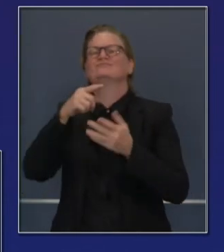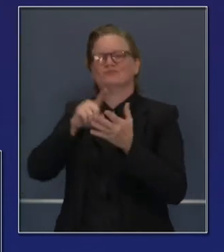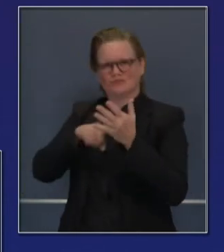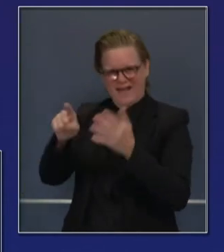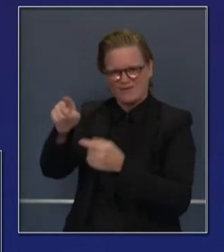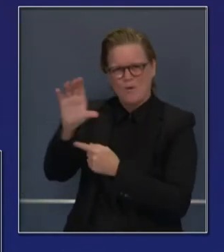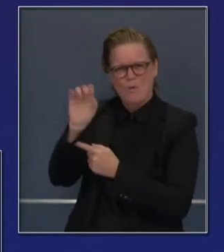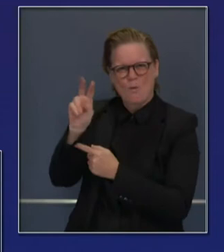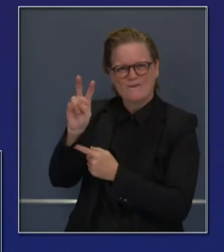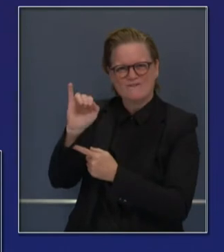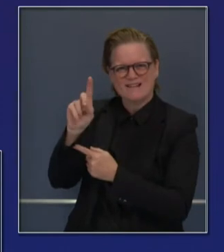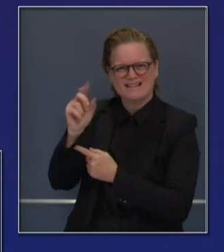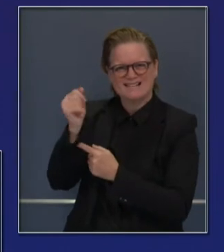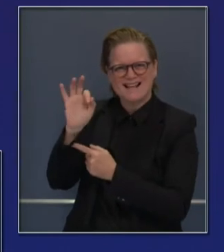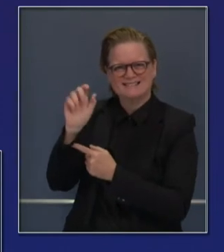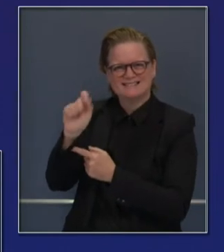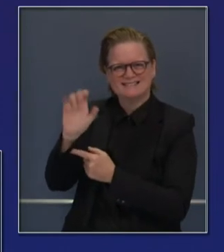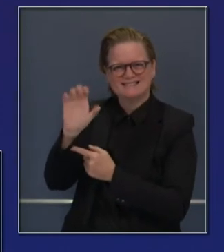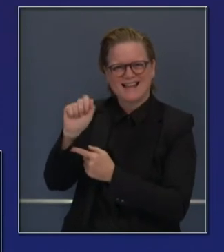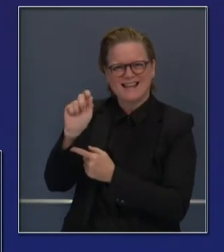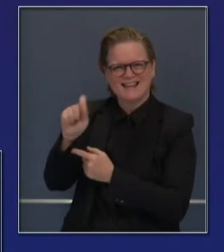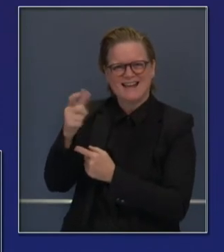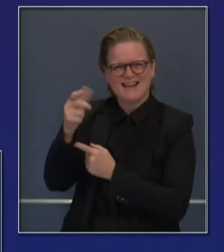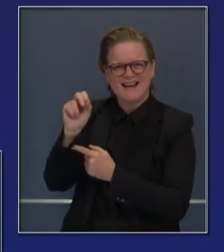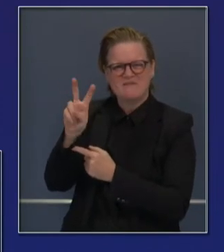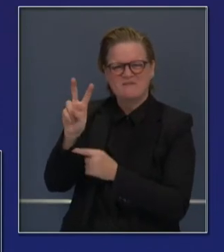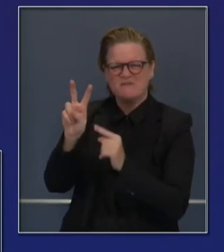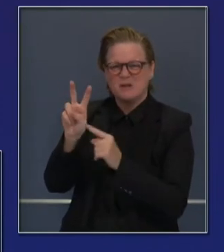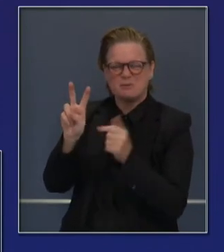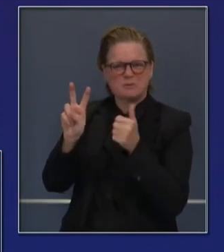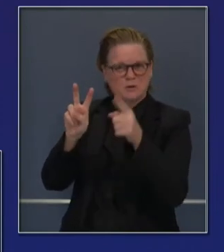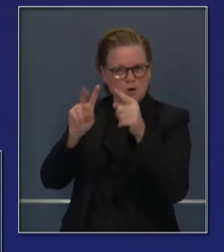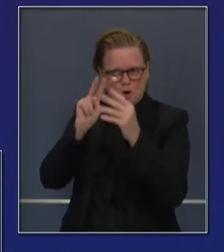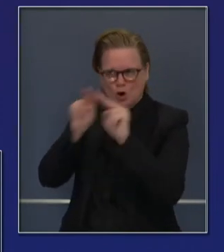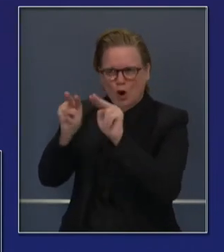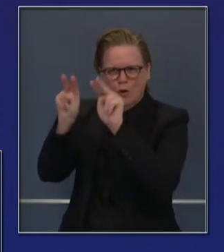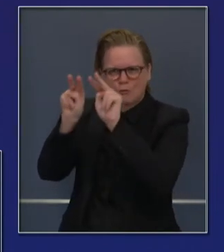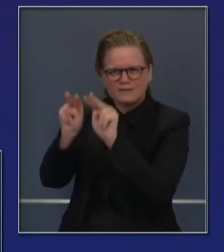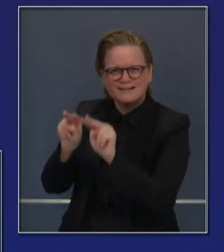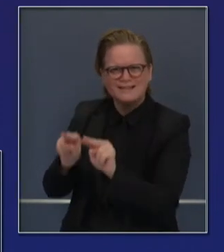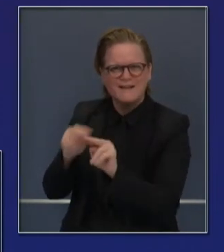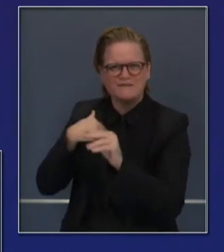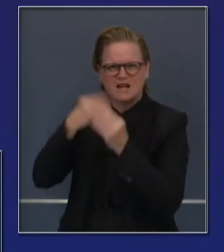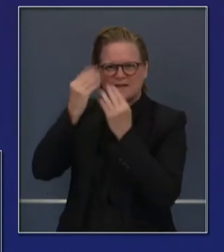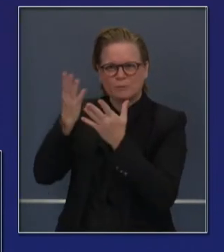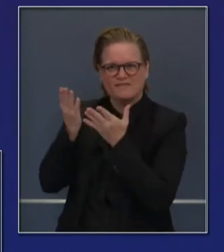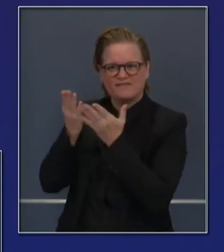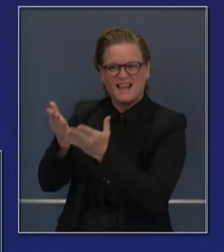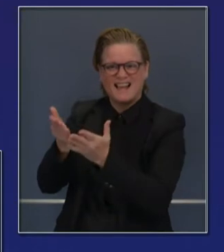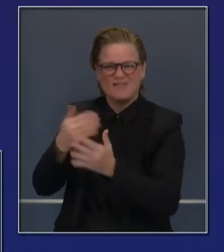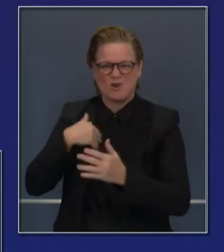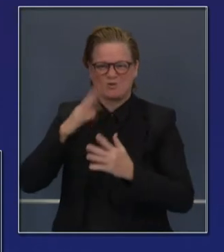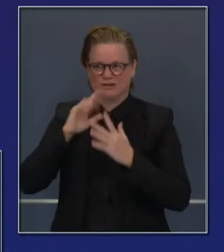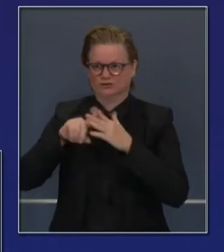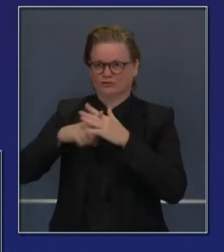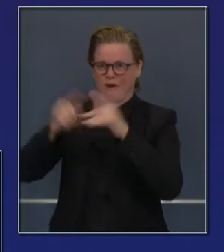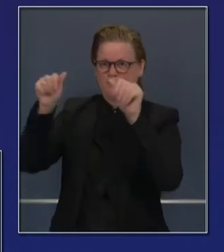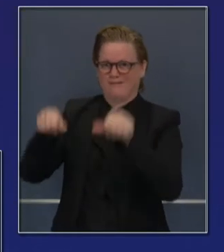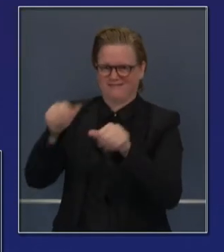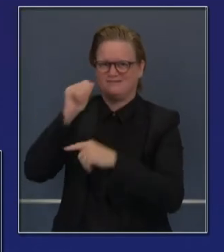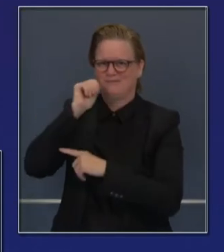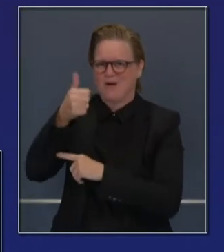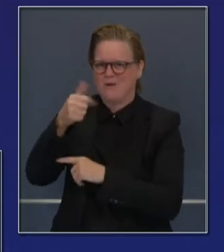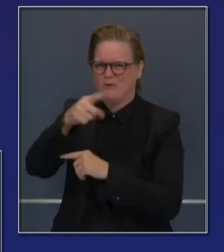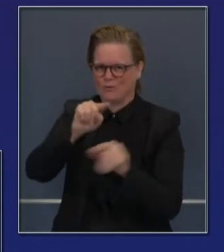program goes live again, December 1st. We also have a program, and it's remarkable to me how little attention